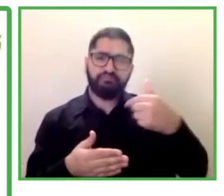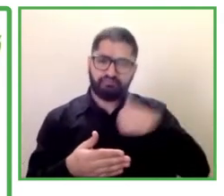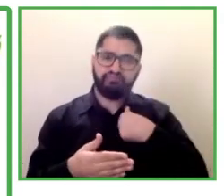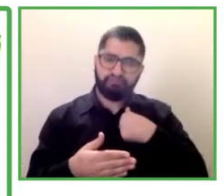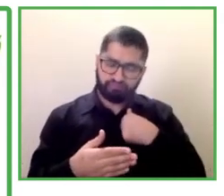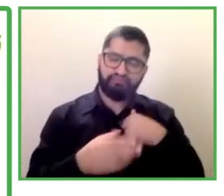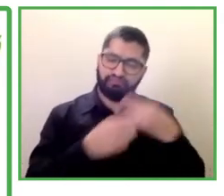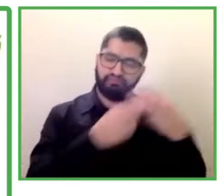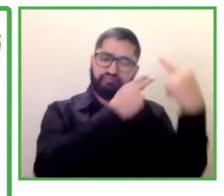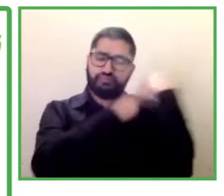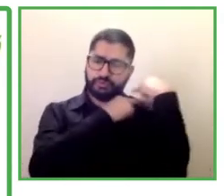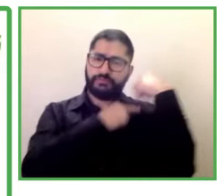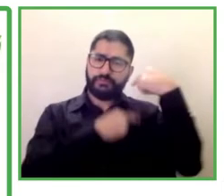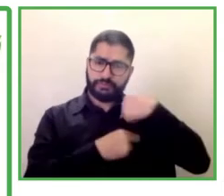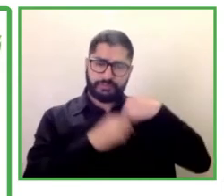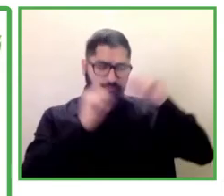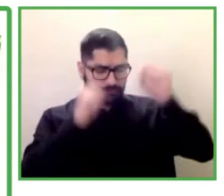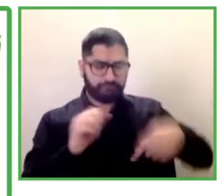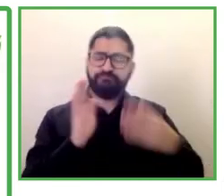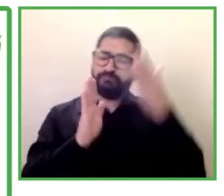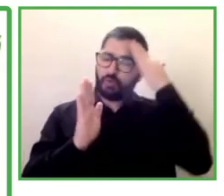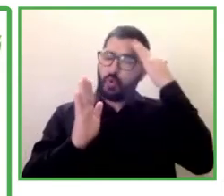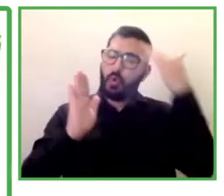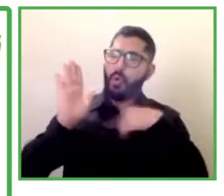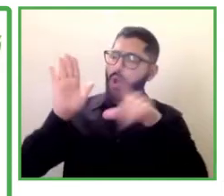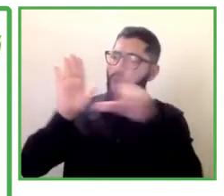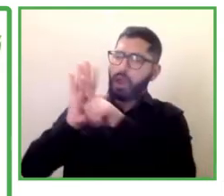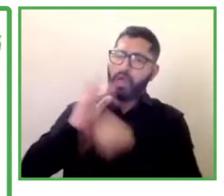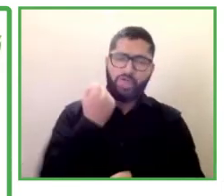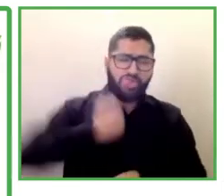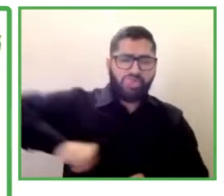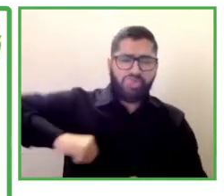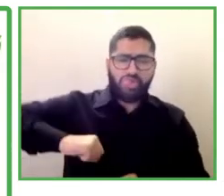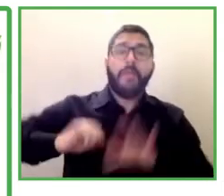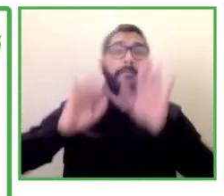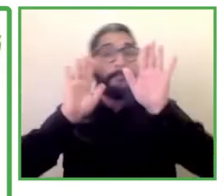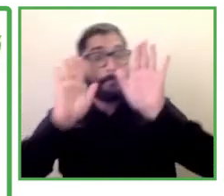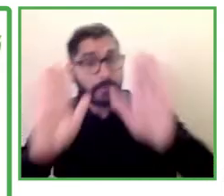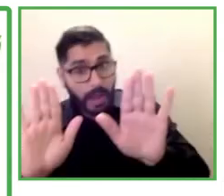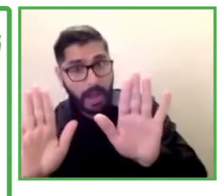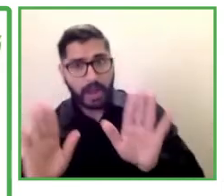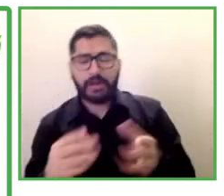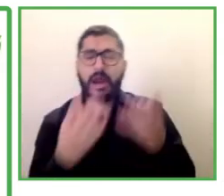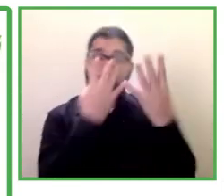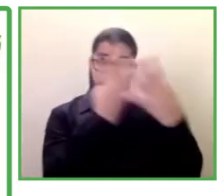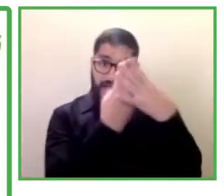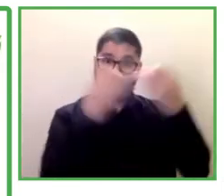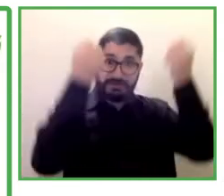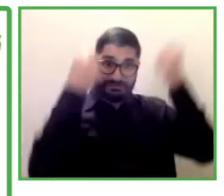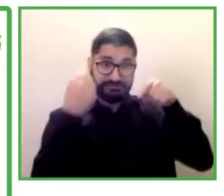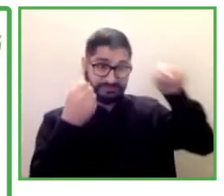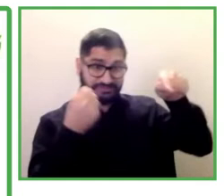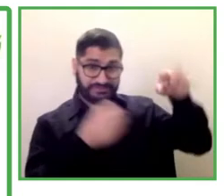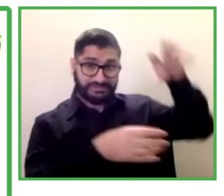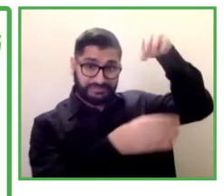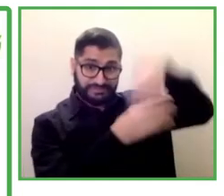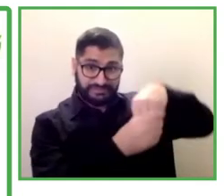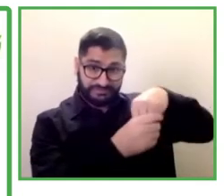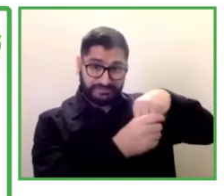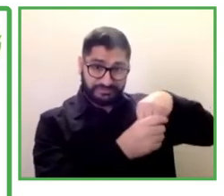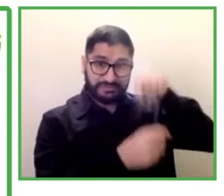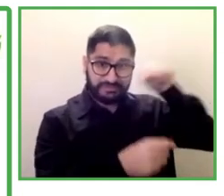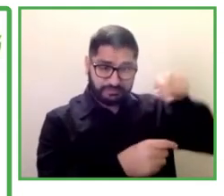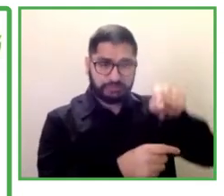they go to prison. So in the Alicante jail, we are going to create a specific unit